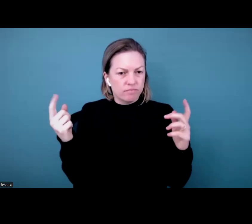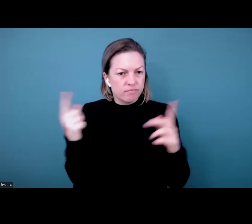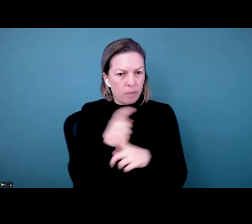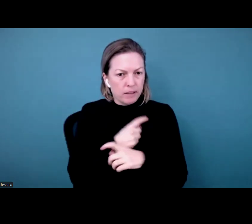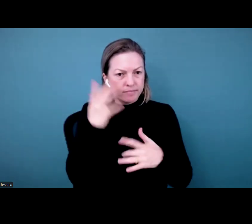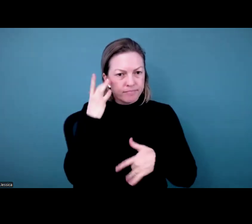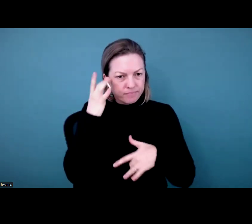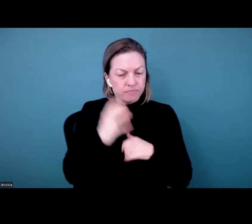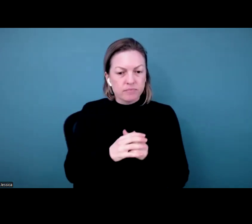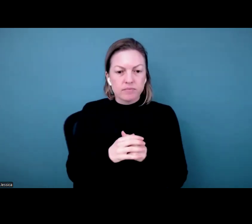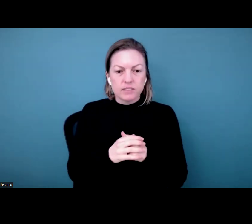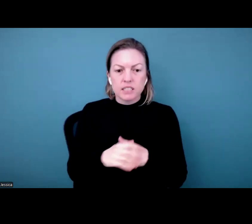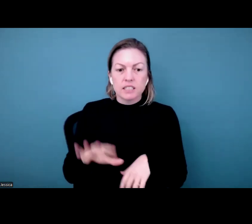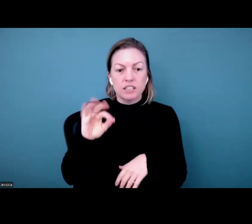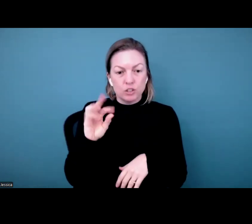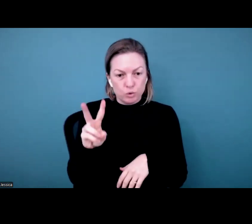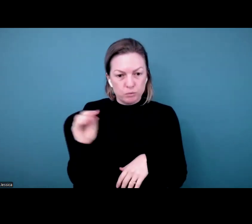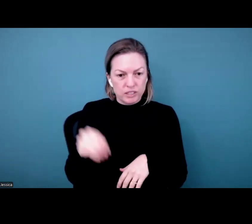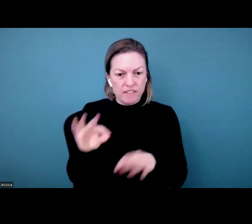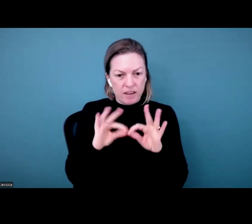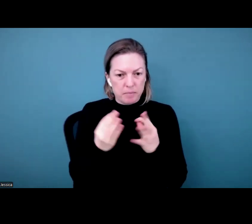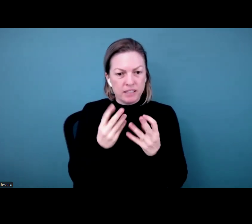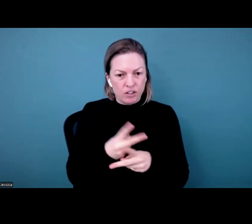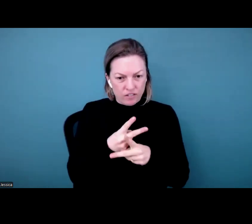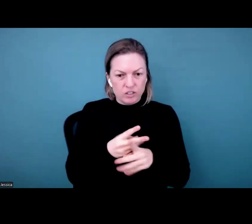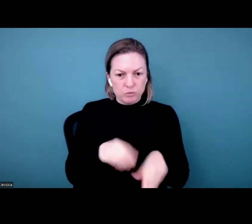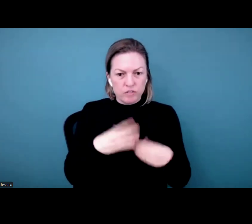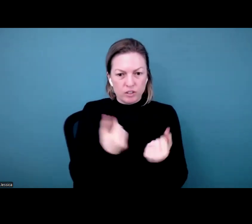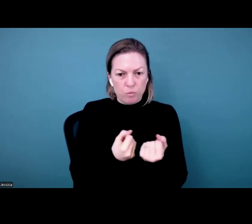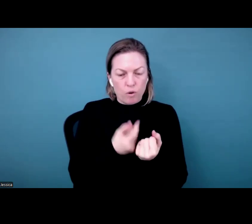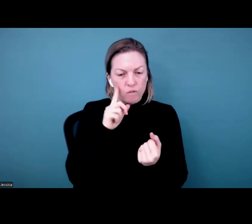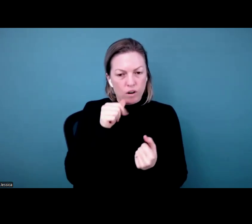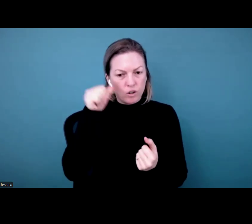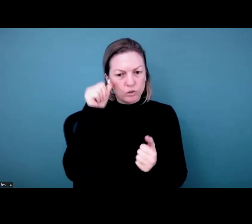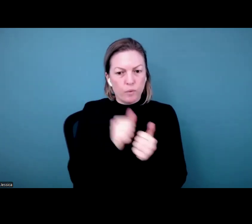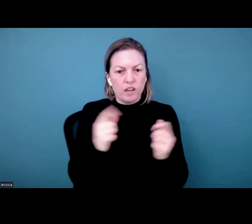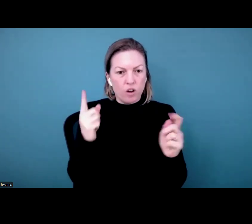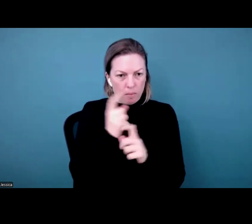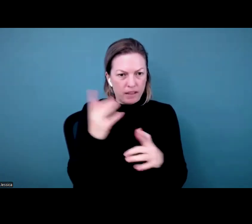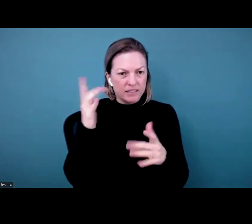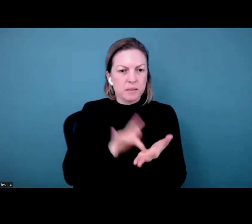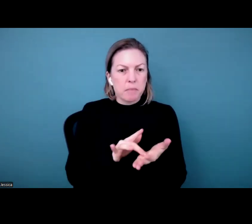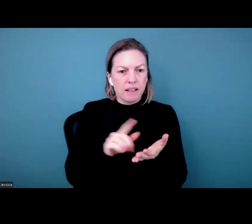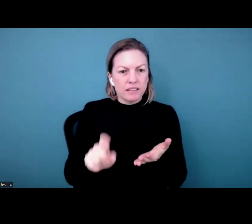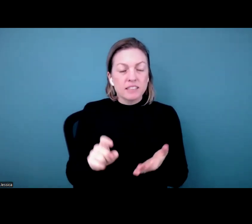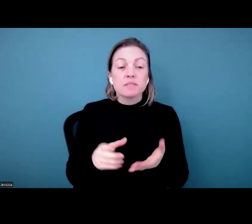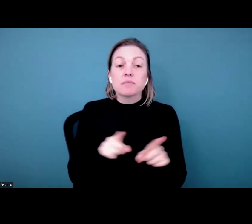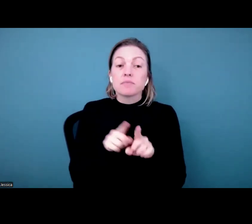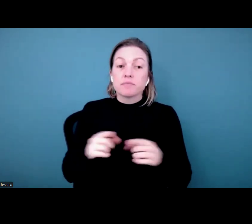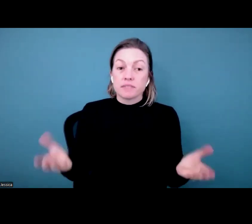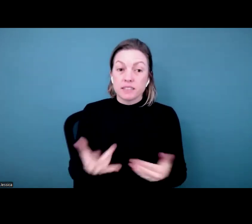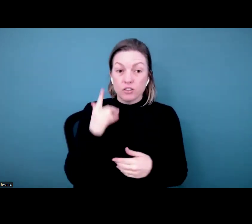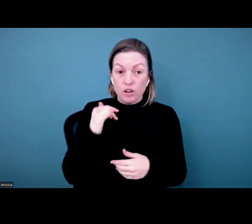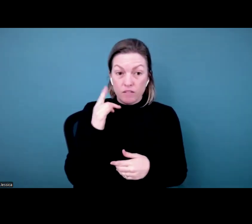92% of family caregivers provide support to adults with complex medical needs. We are also in California, the home to the